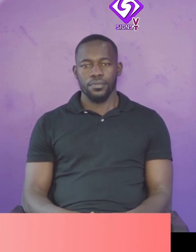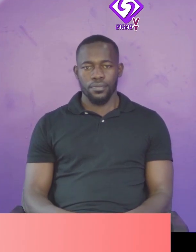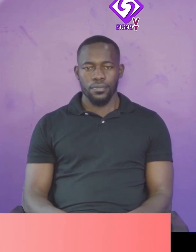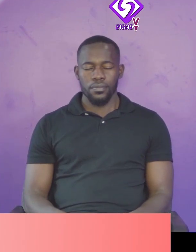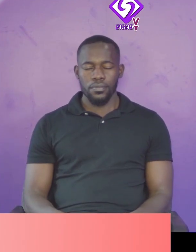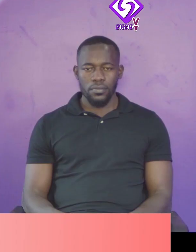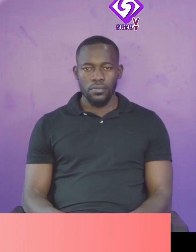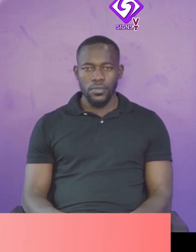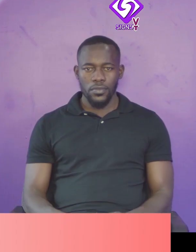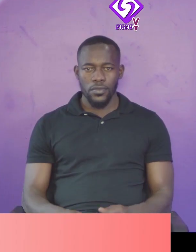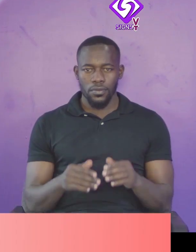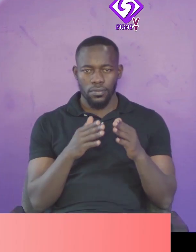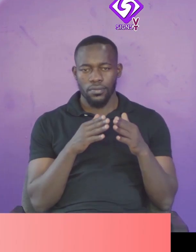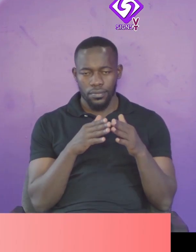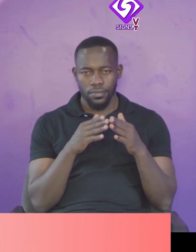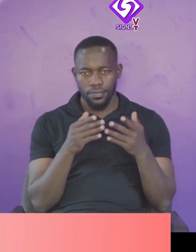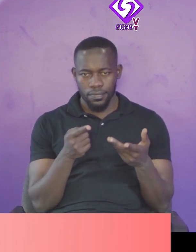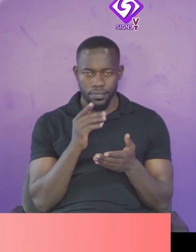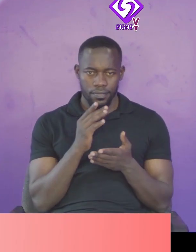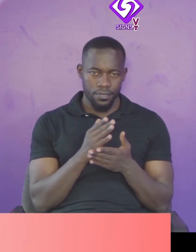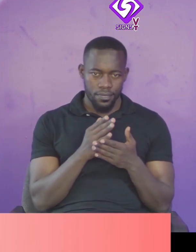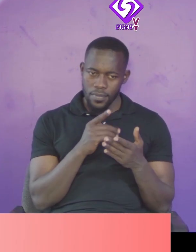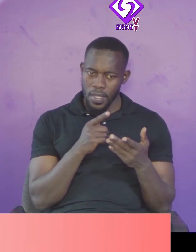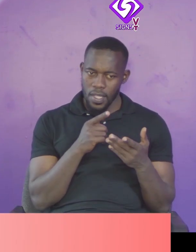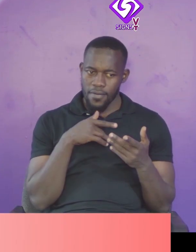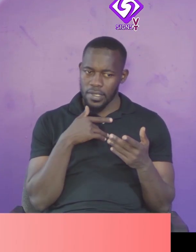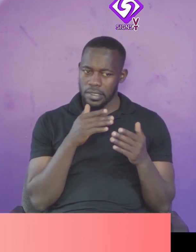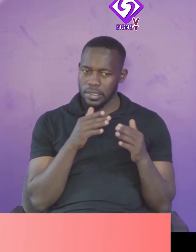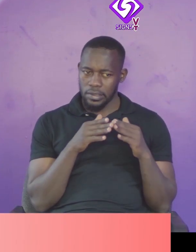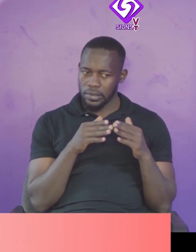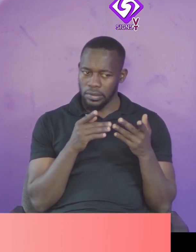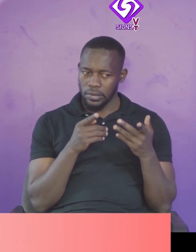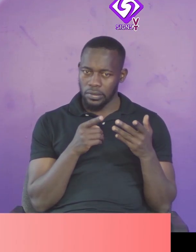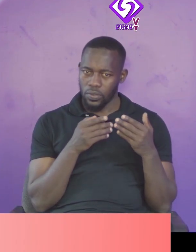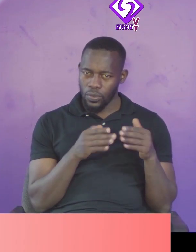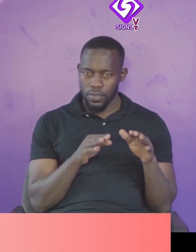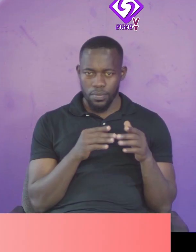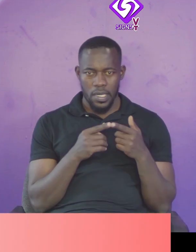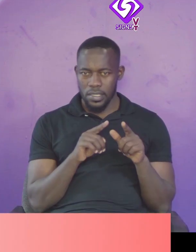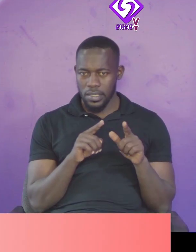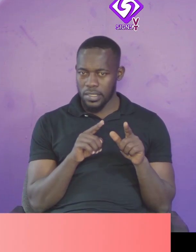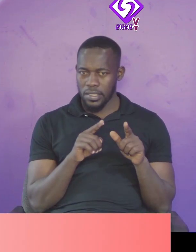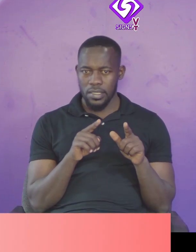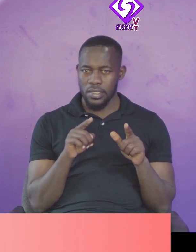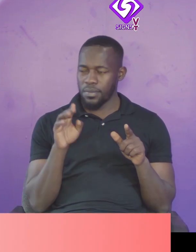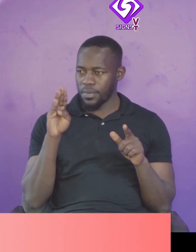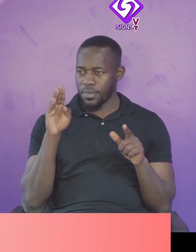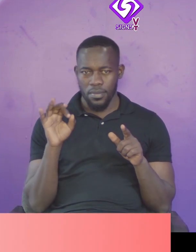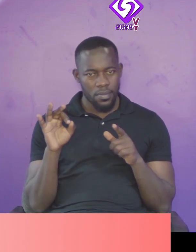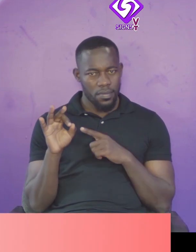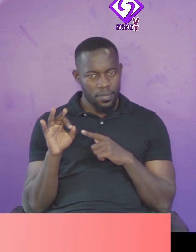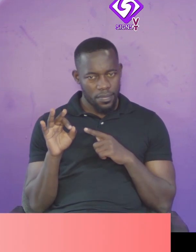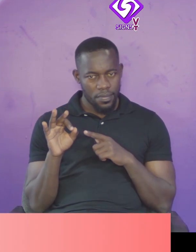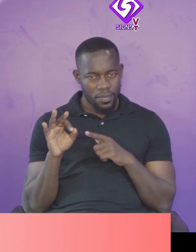Apart from that, Arsenal, this was their game to lose. If Arsenal lost against Brentford, I could tell you